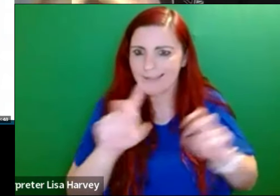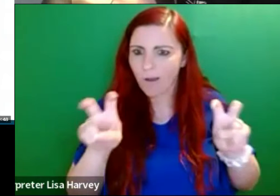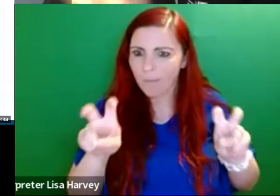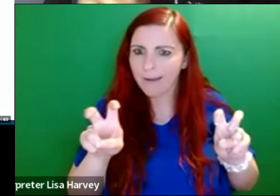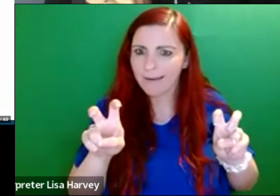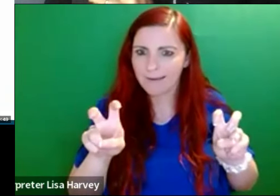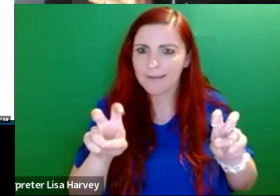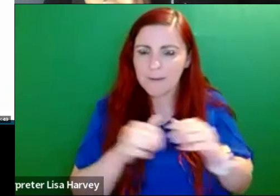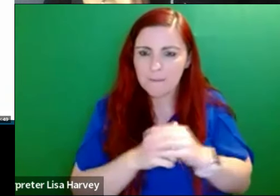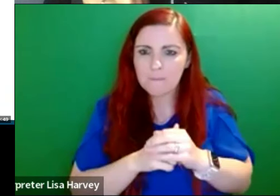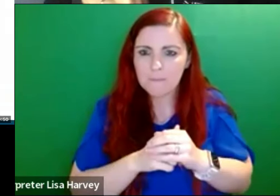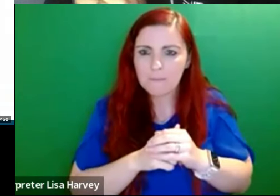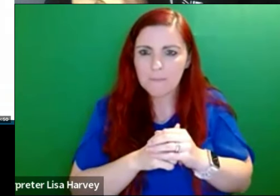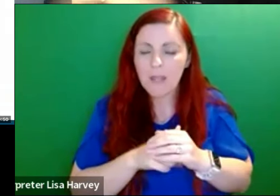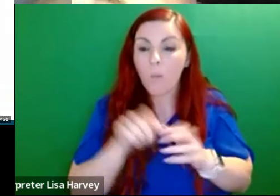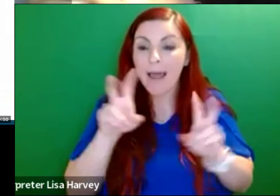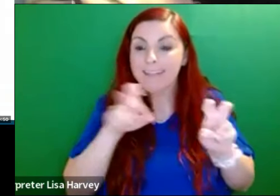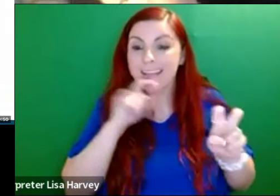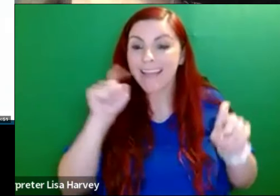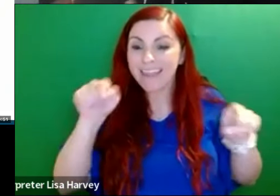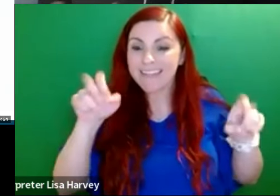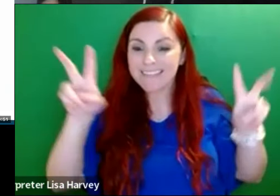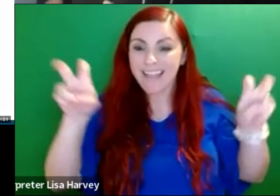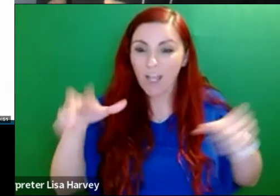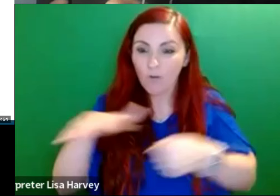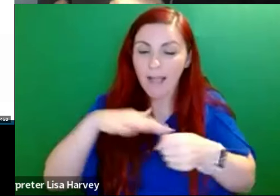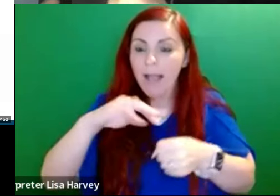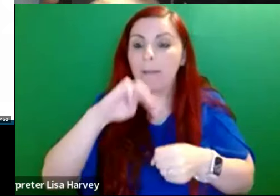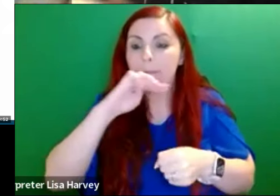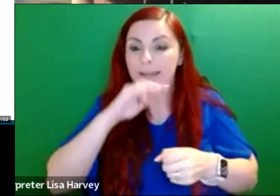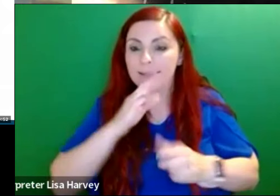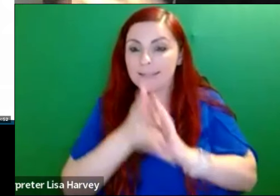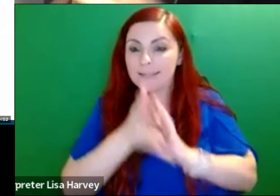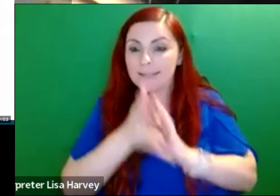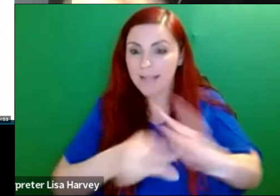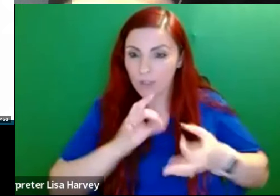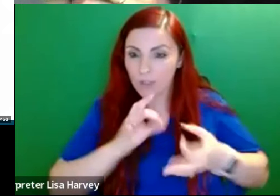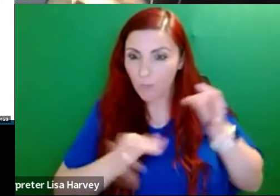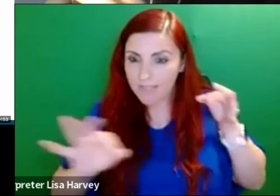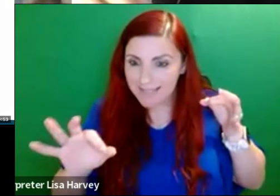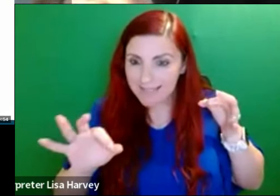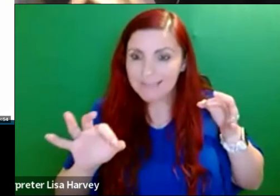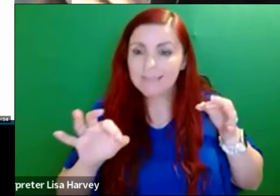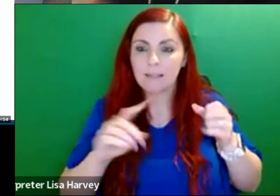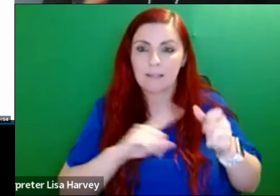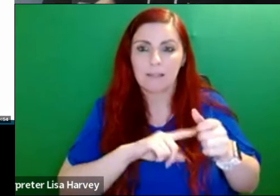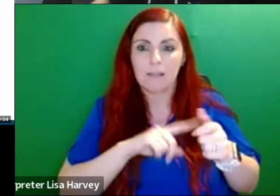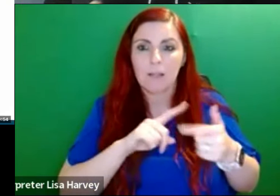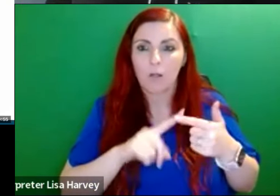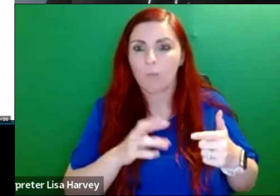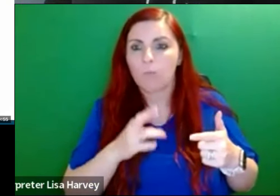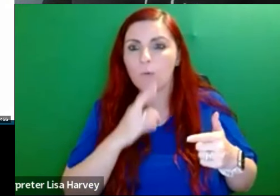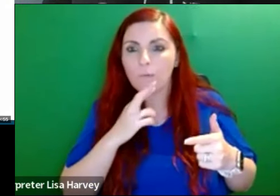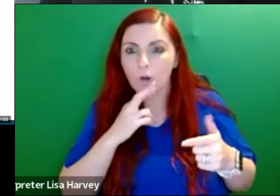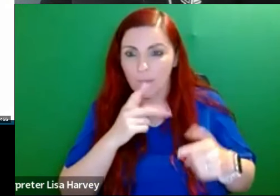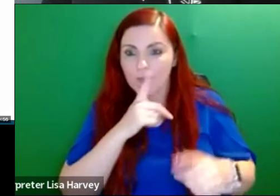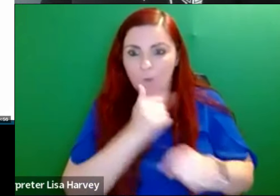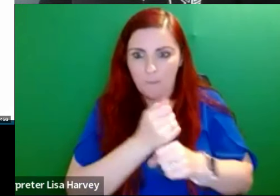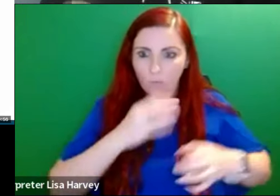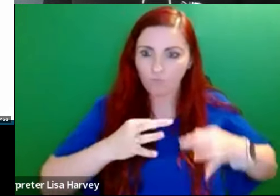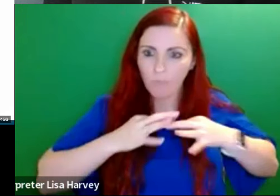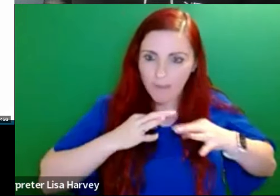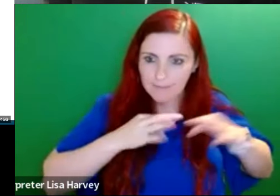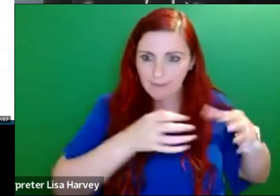So by this area, I mean sign language linguistics, preferably around grammatical classes, but sign